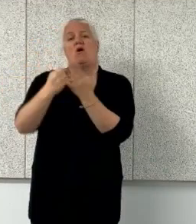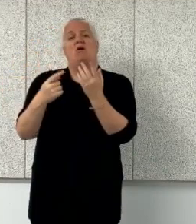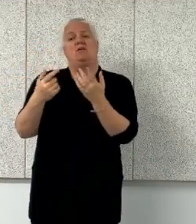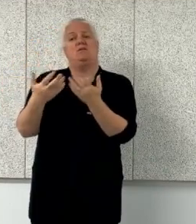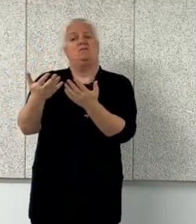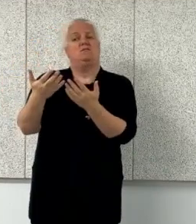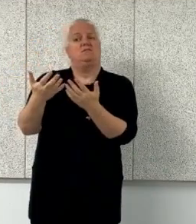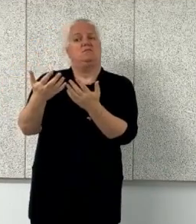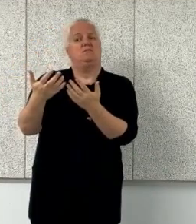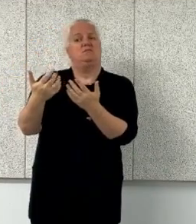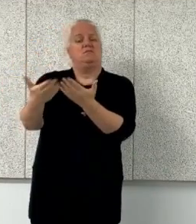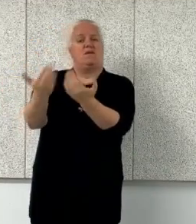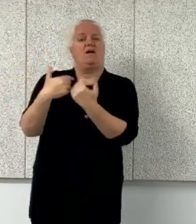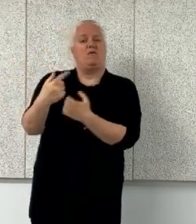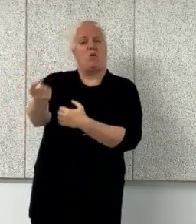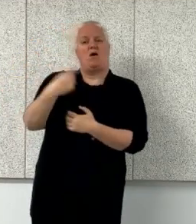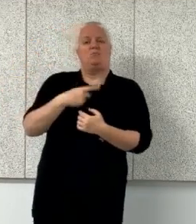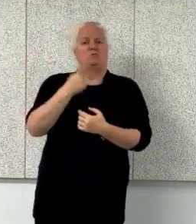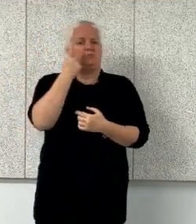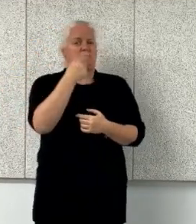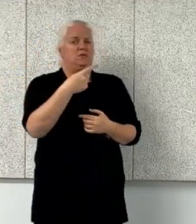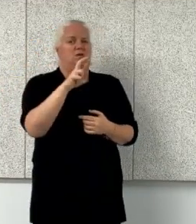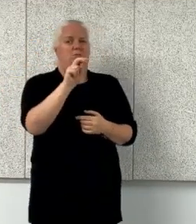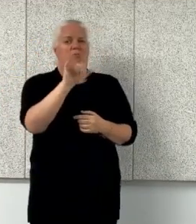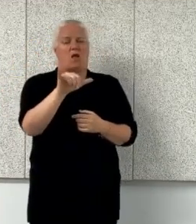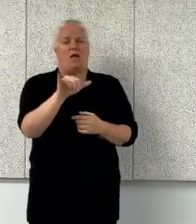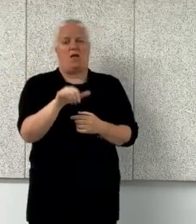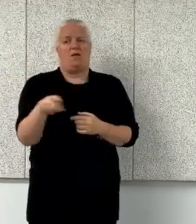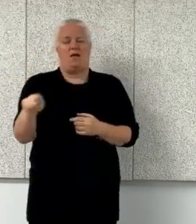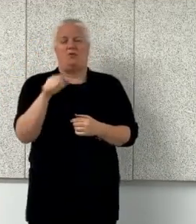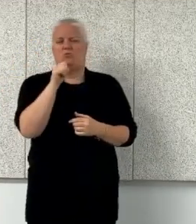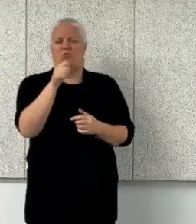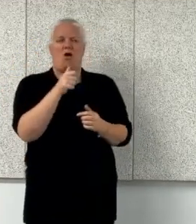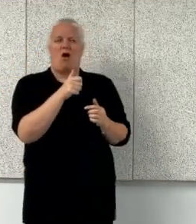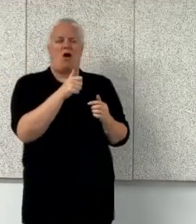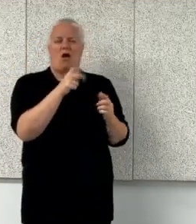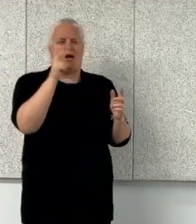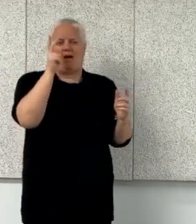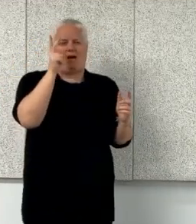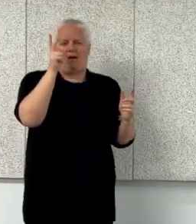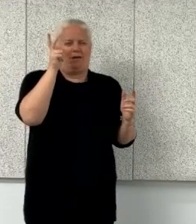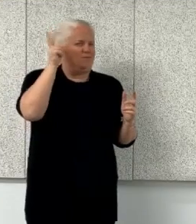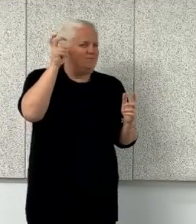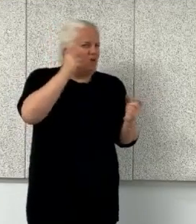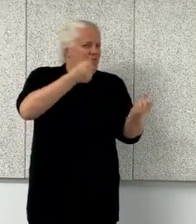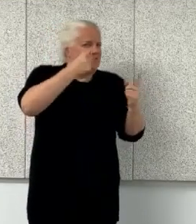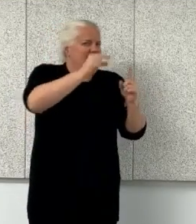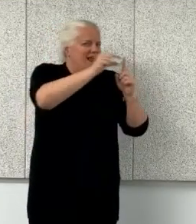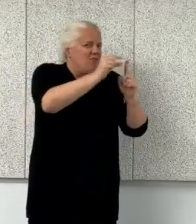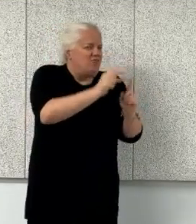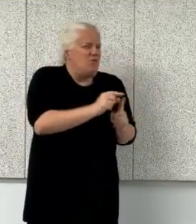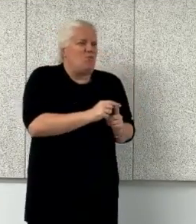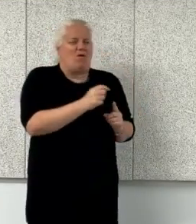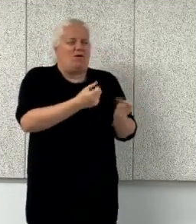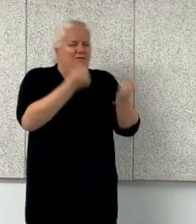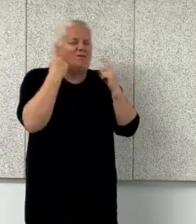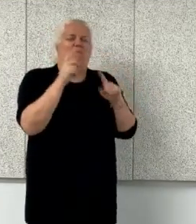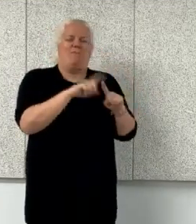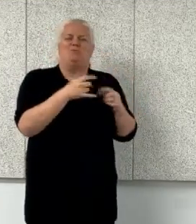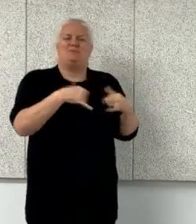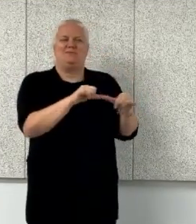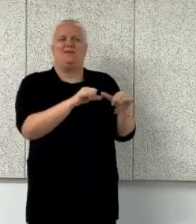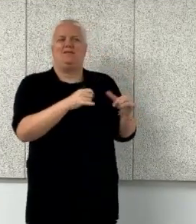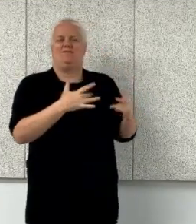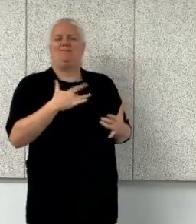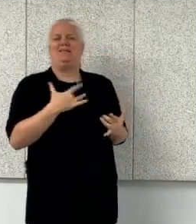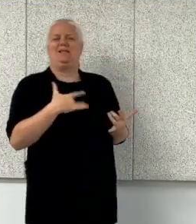And you know, regardless of whether or not you're following every word, you get the experience. And so let's believe that our work can transcend those boundaries,